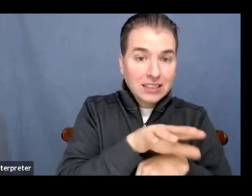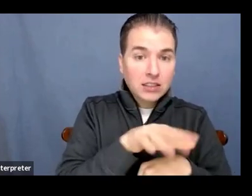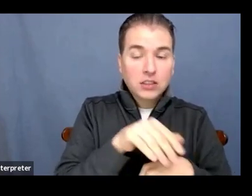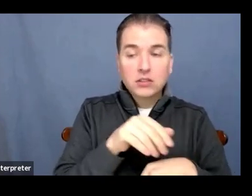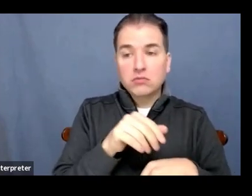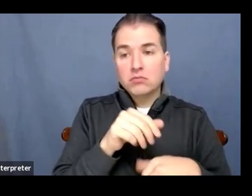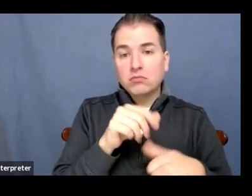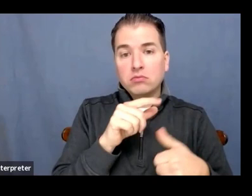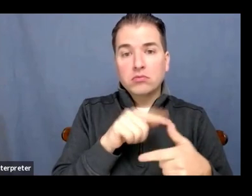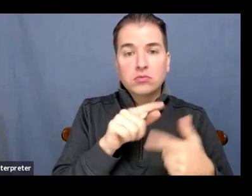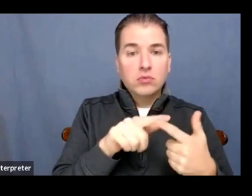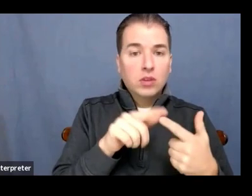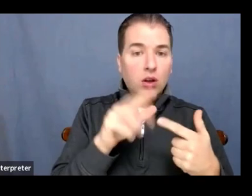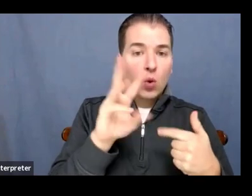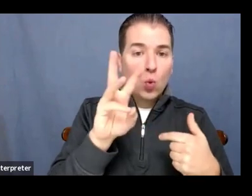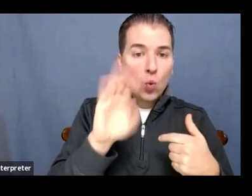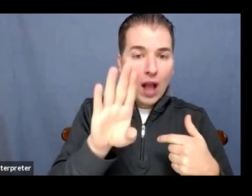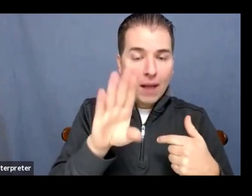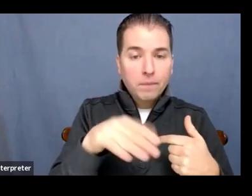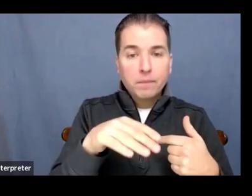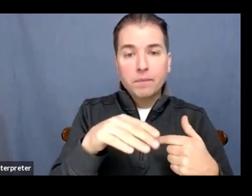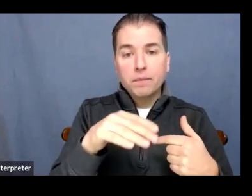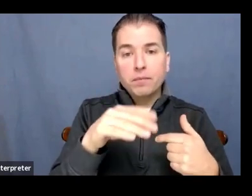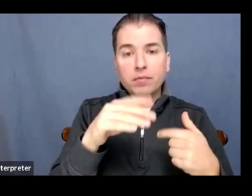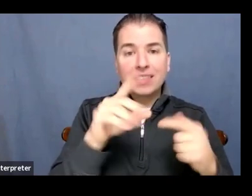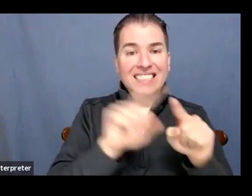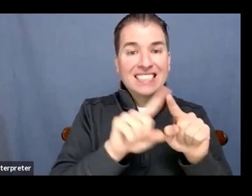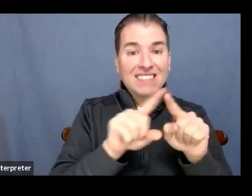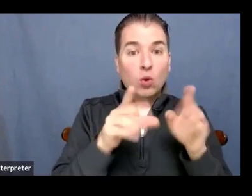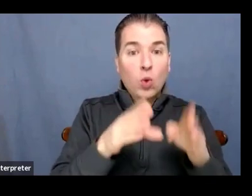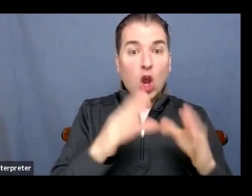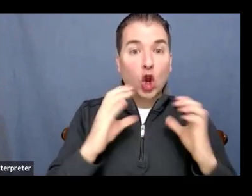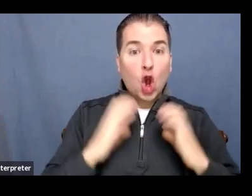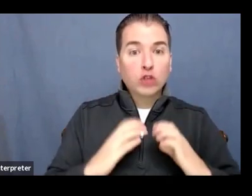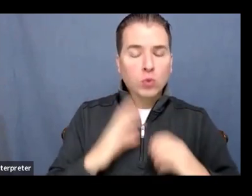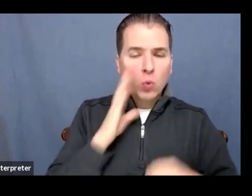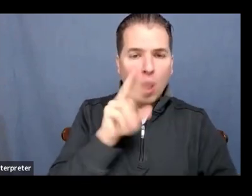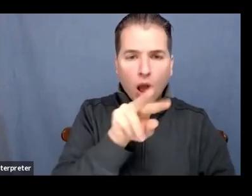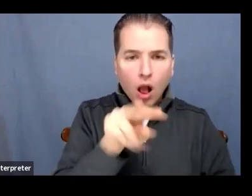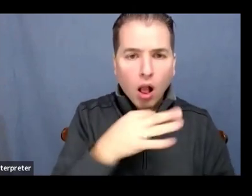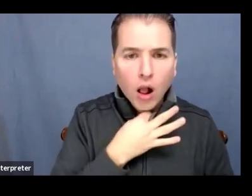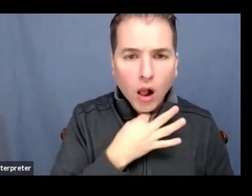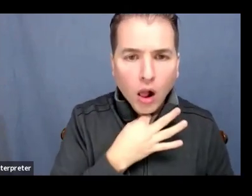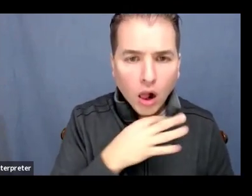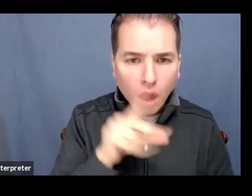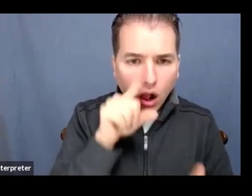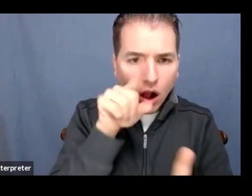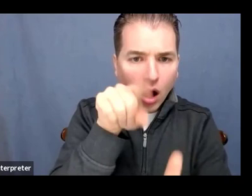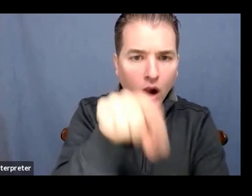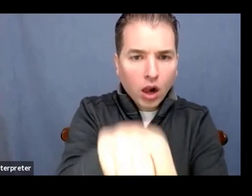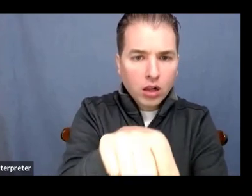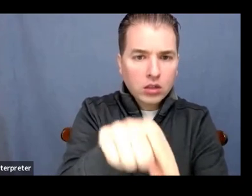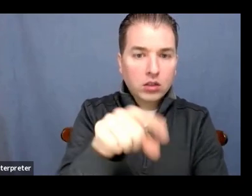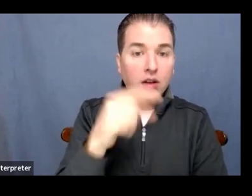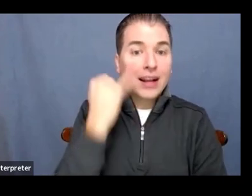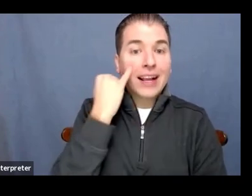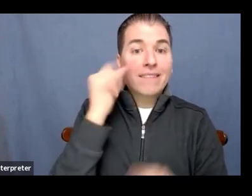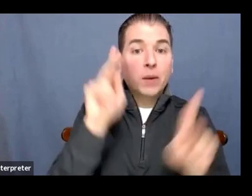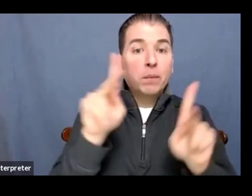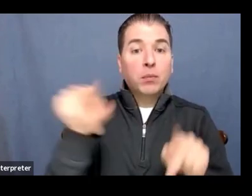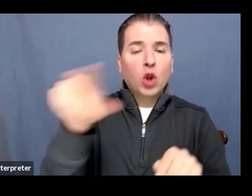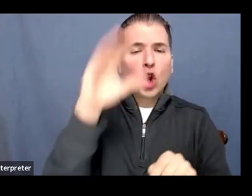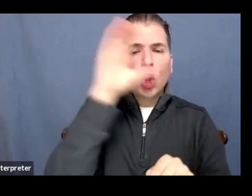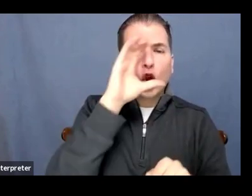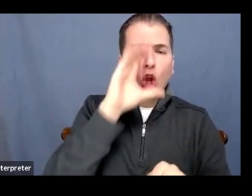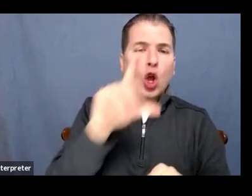the expectation that customers will respond to what they've seen. So for example, when people search for a